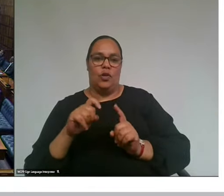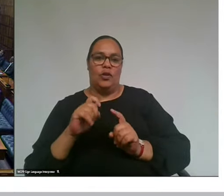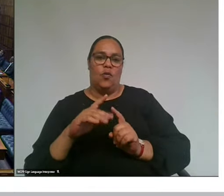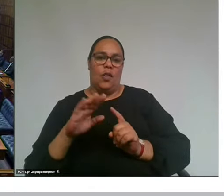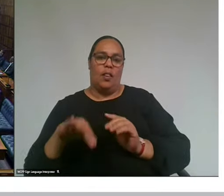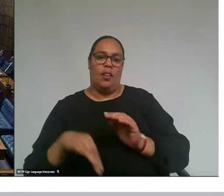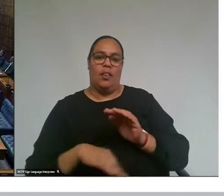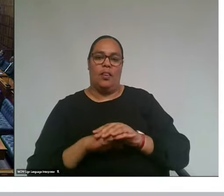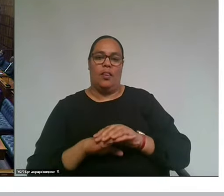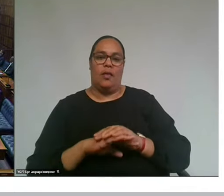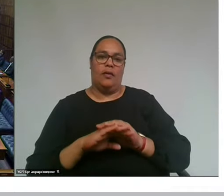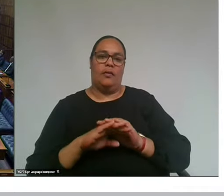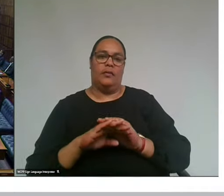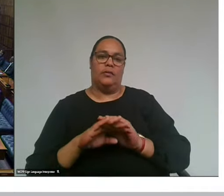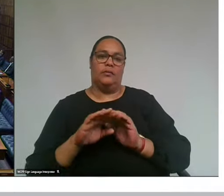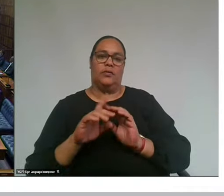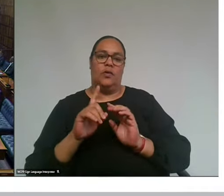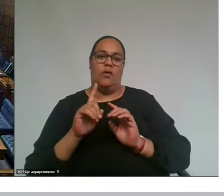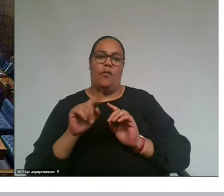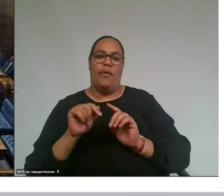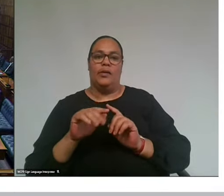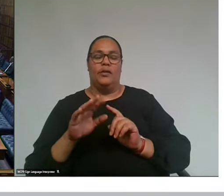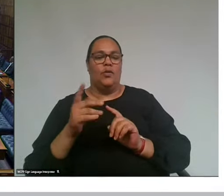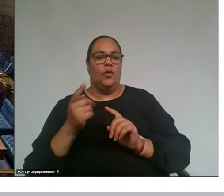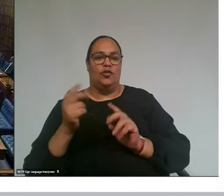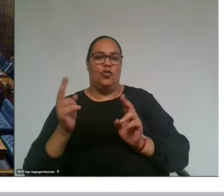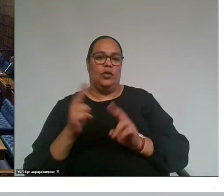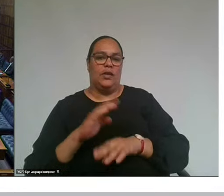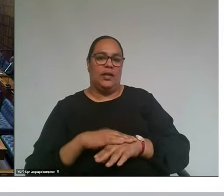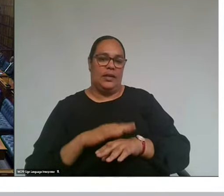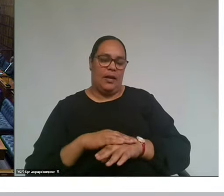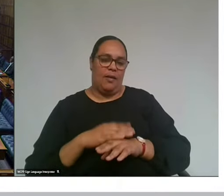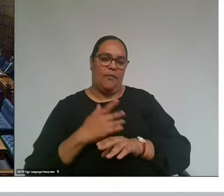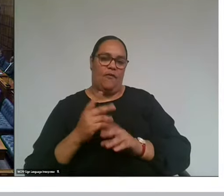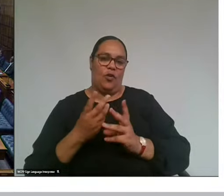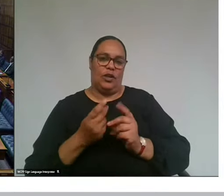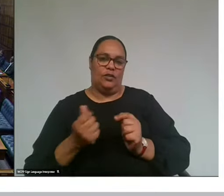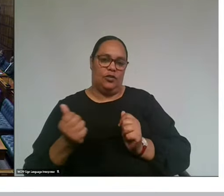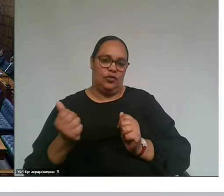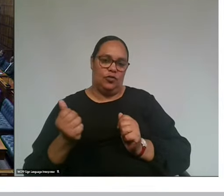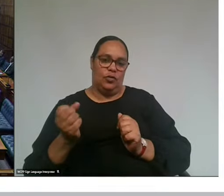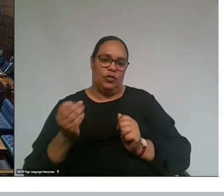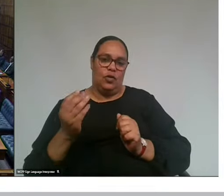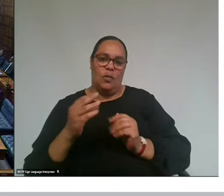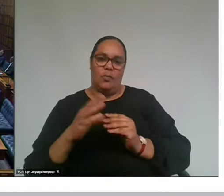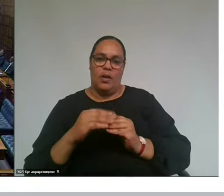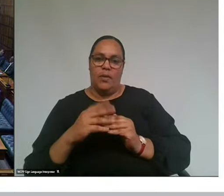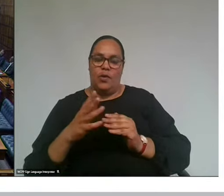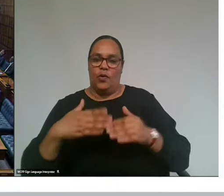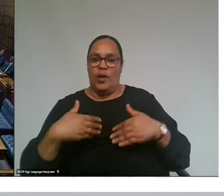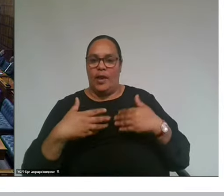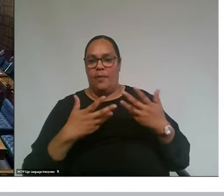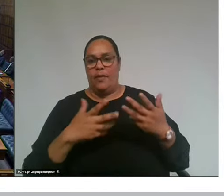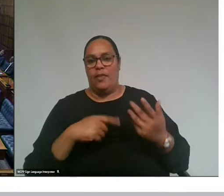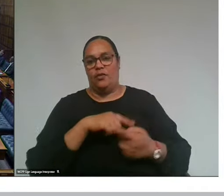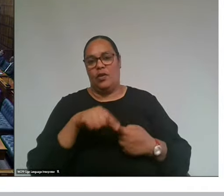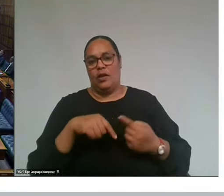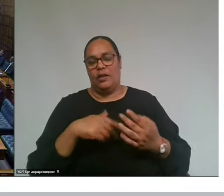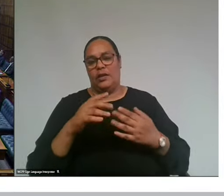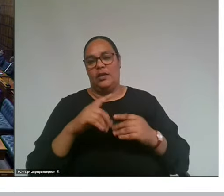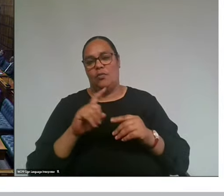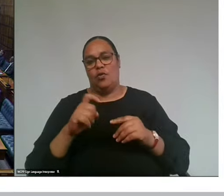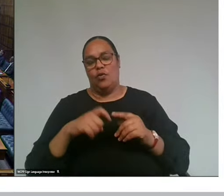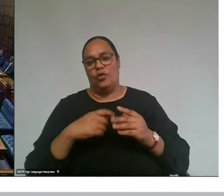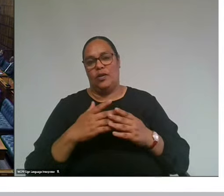bring us to about 10 to1 and would leave us with very short amount of time for resolutions so members are we happy with that round and any further